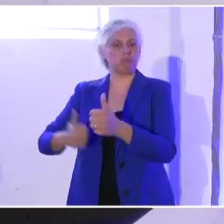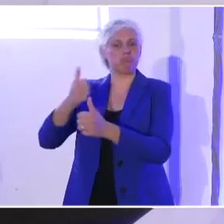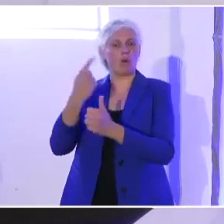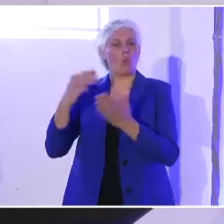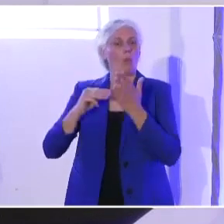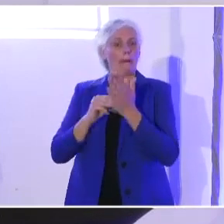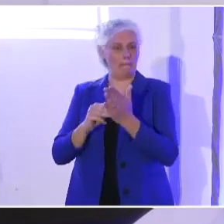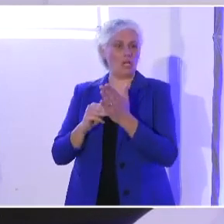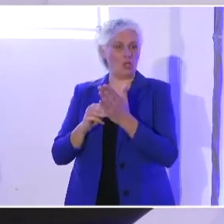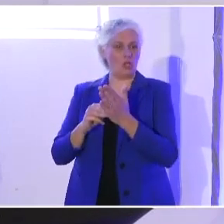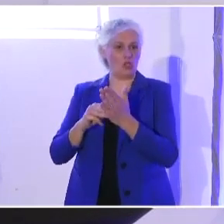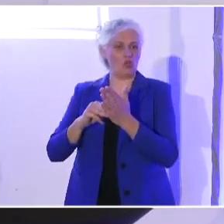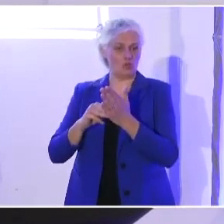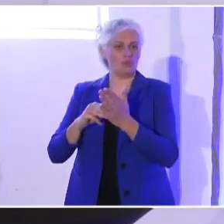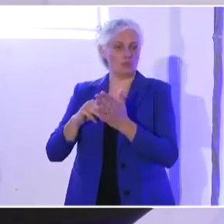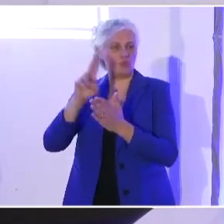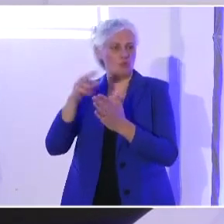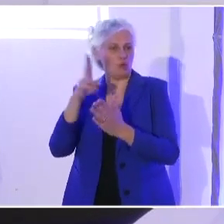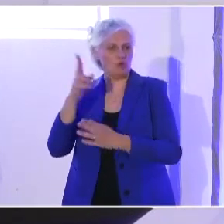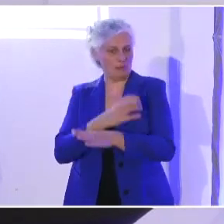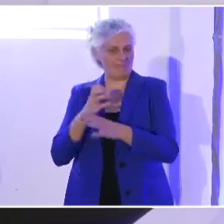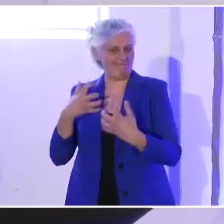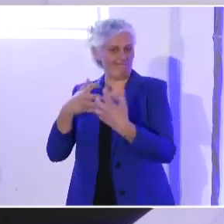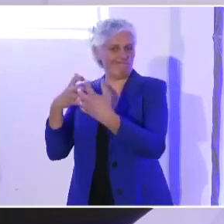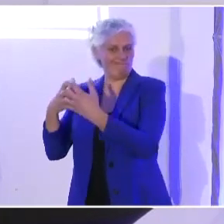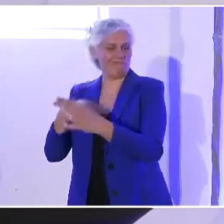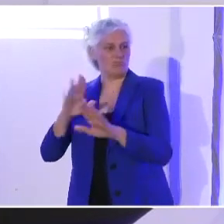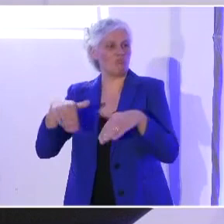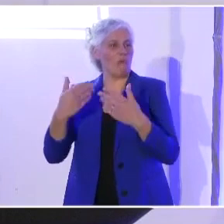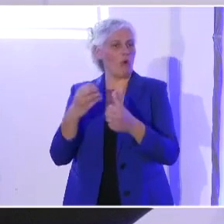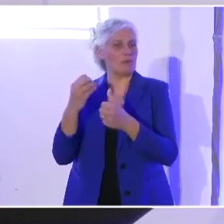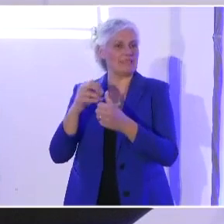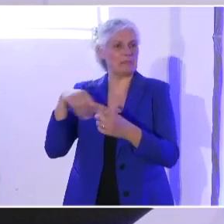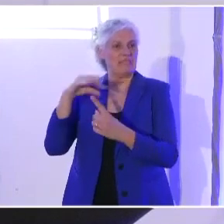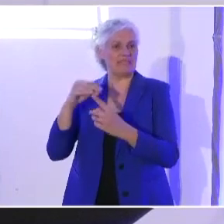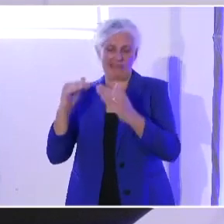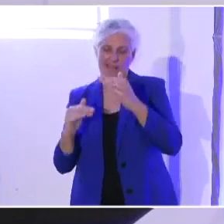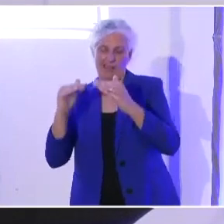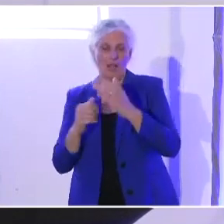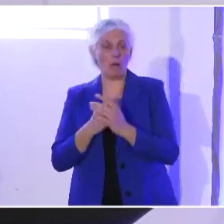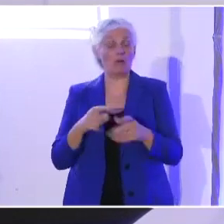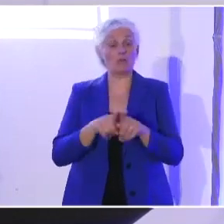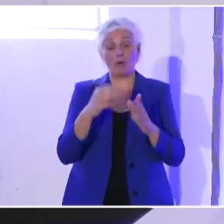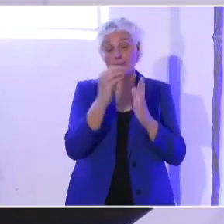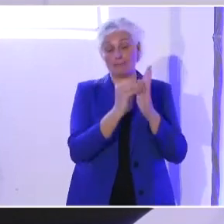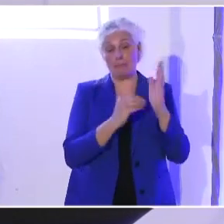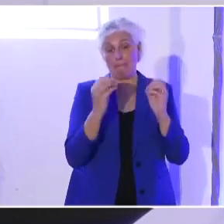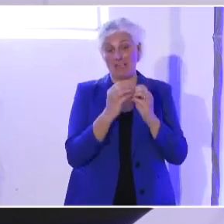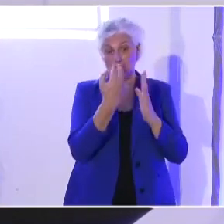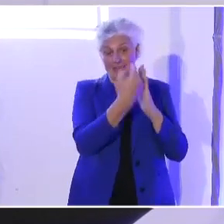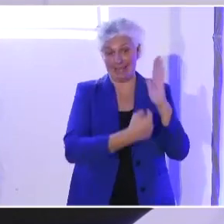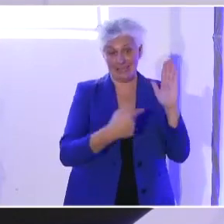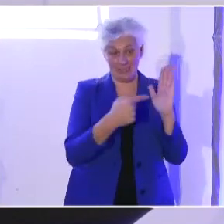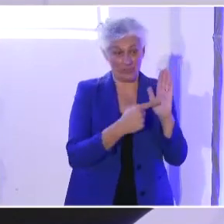euro cap should continue to apply as provided for under the Act. But there is a reference in the guidelines to